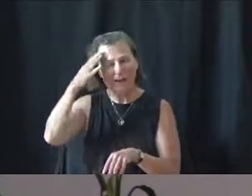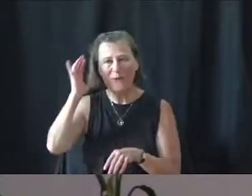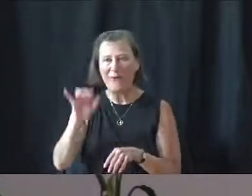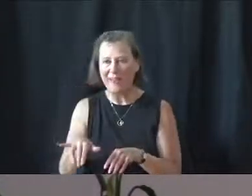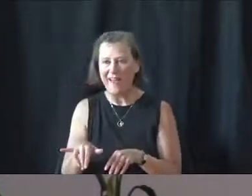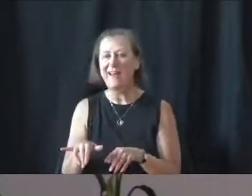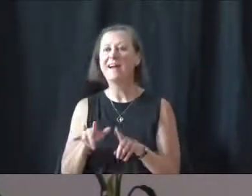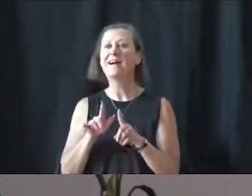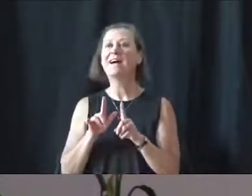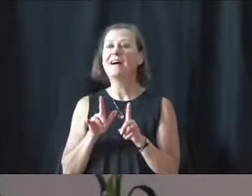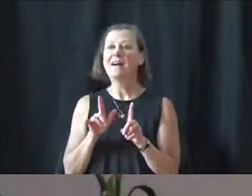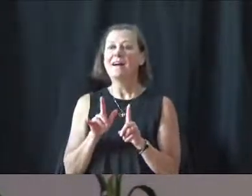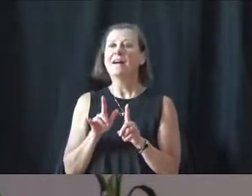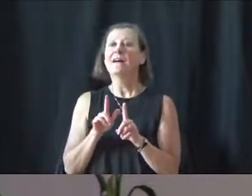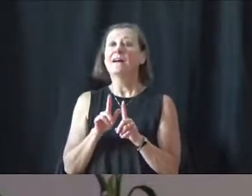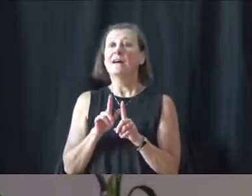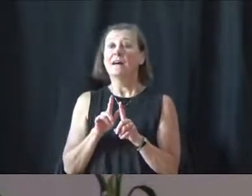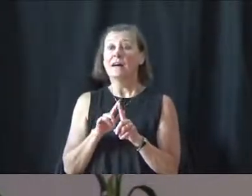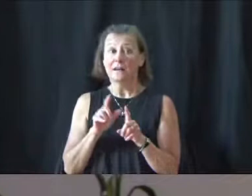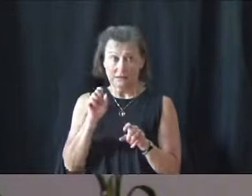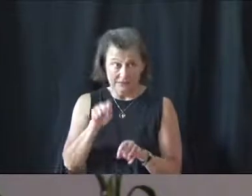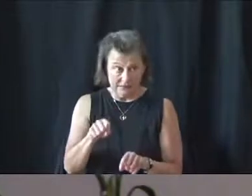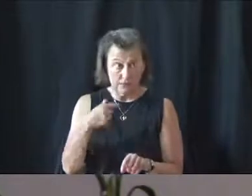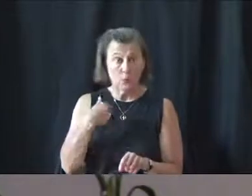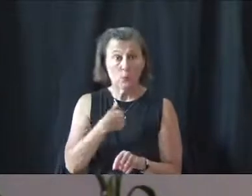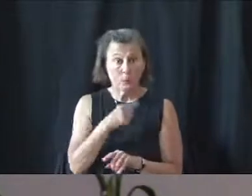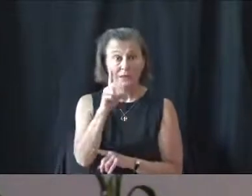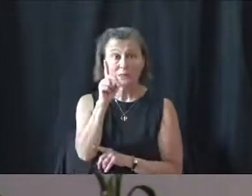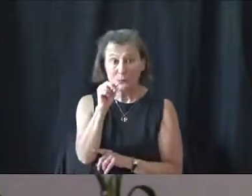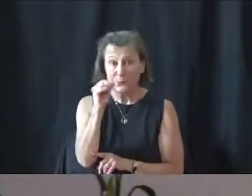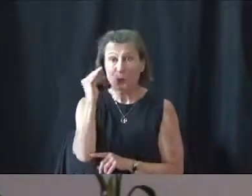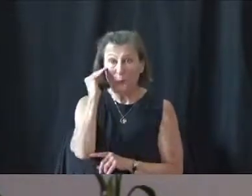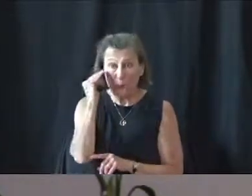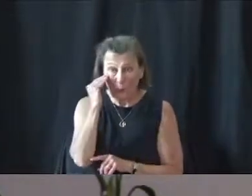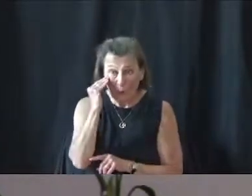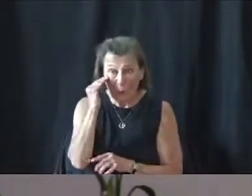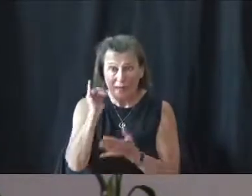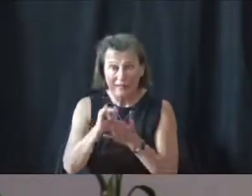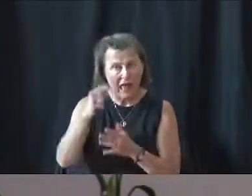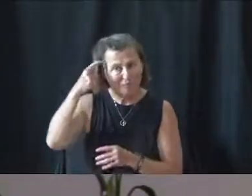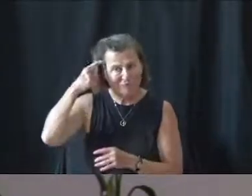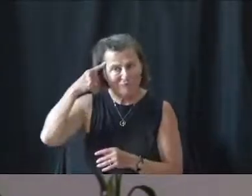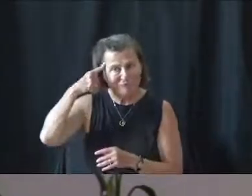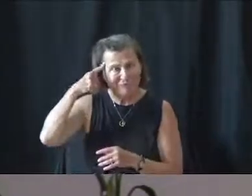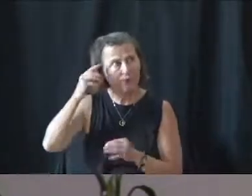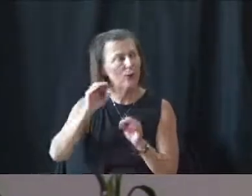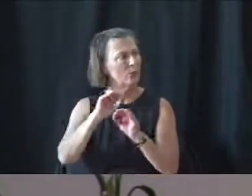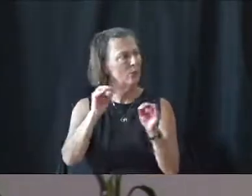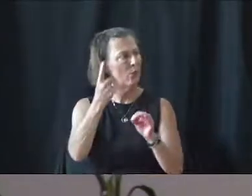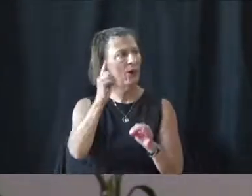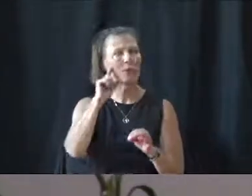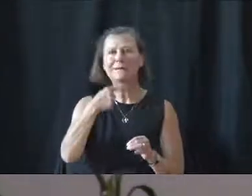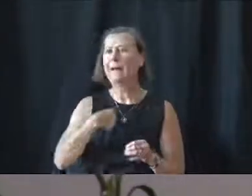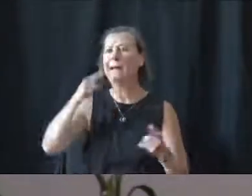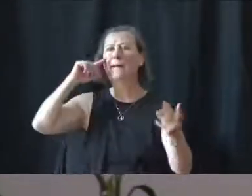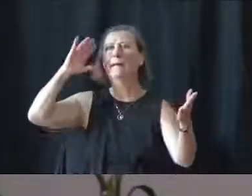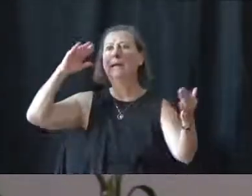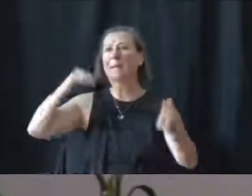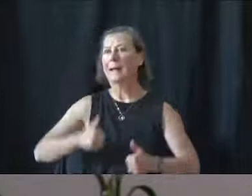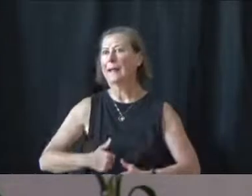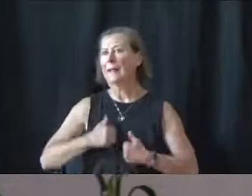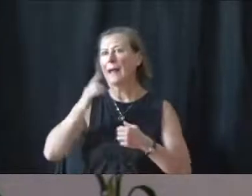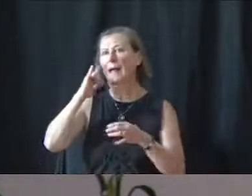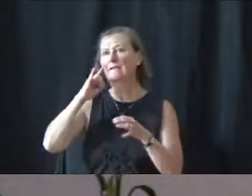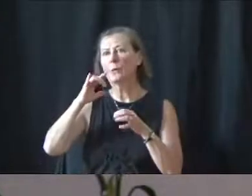yes, we do all know that. Cognitively, none of us would say that we expect this life to go